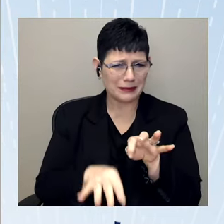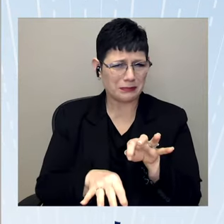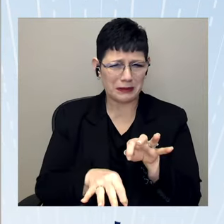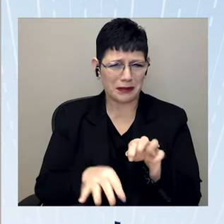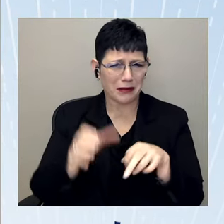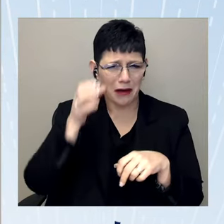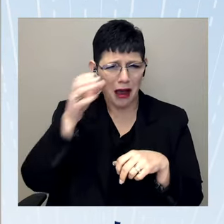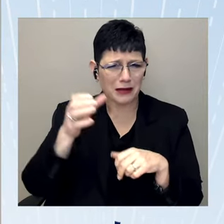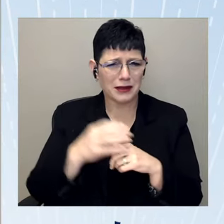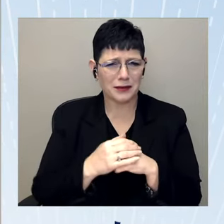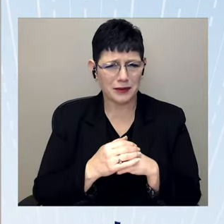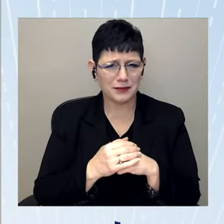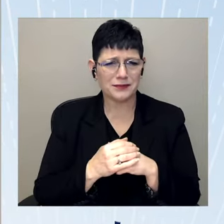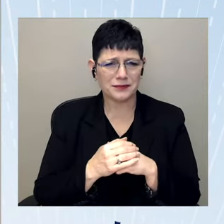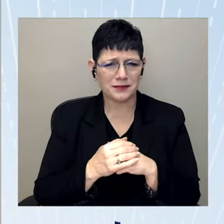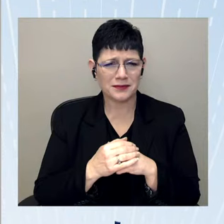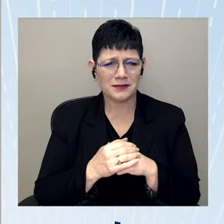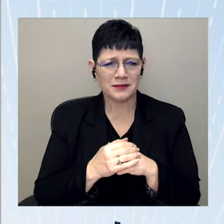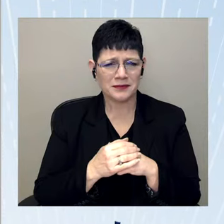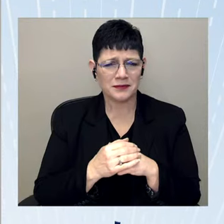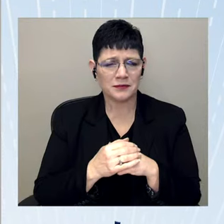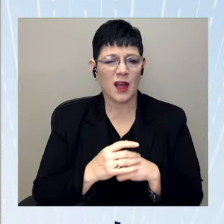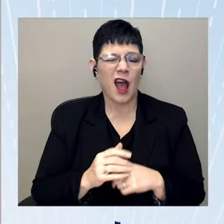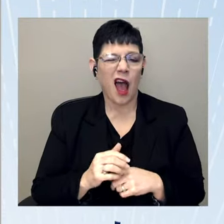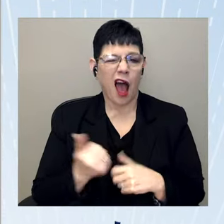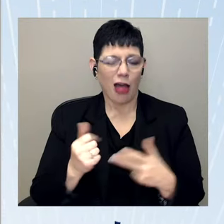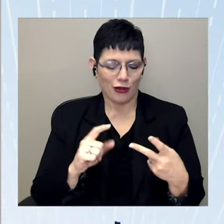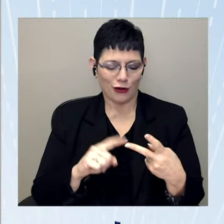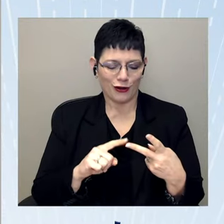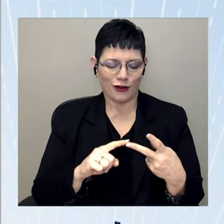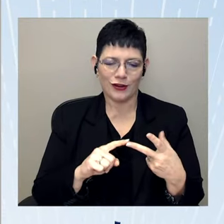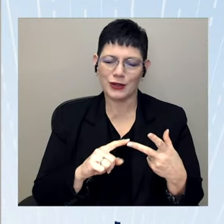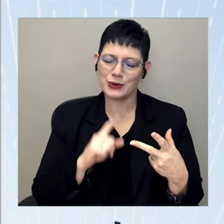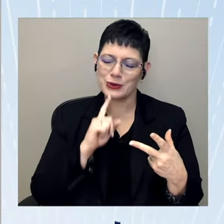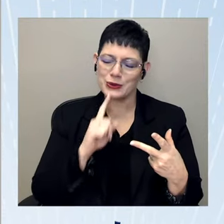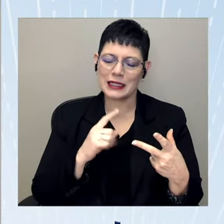And the one that perhaps I love the most, because it shows that we respect